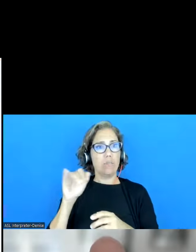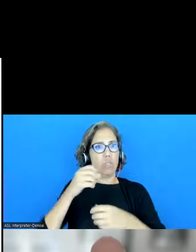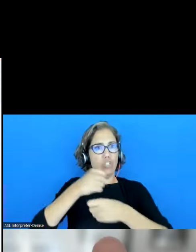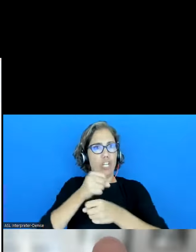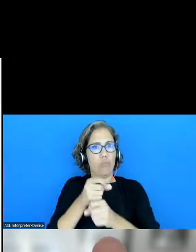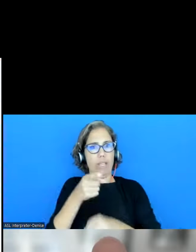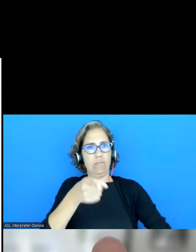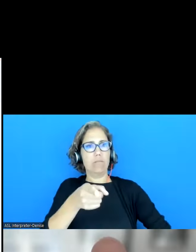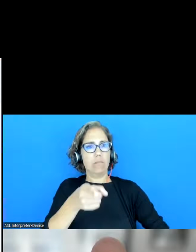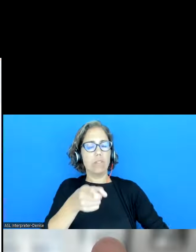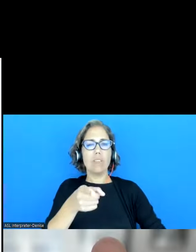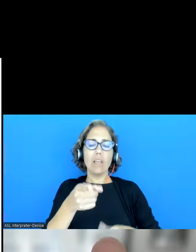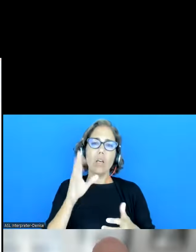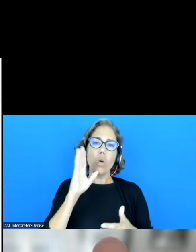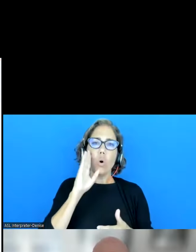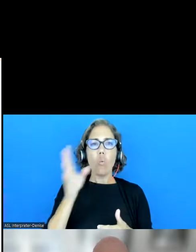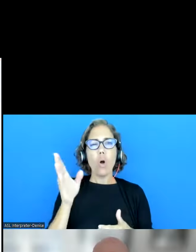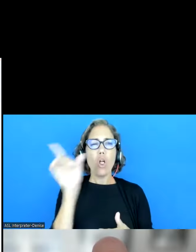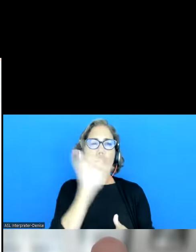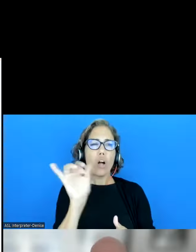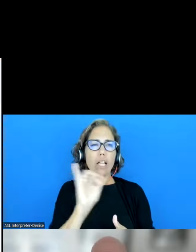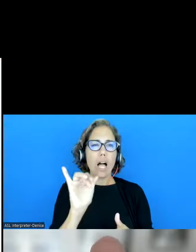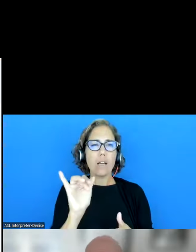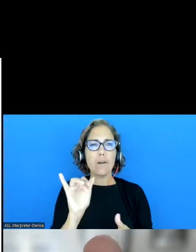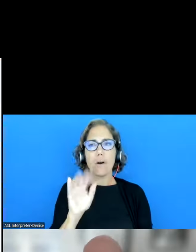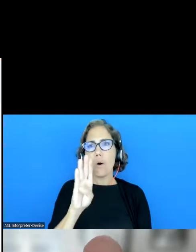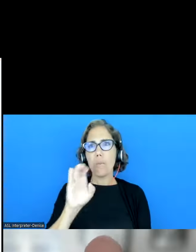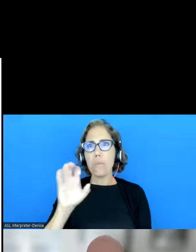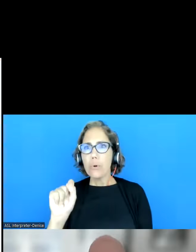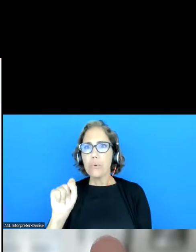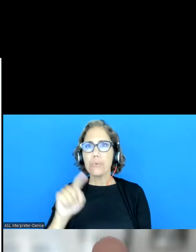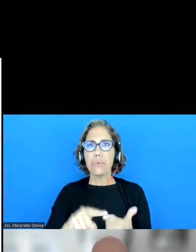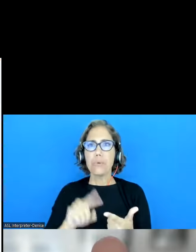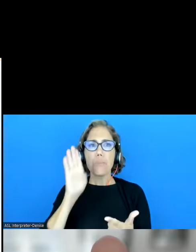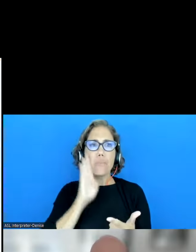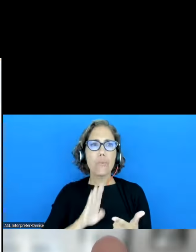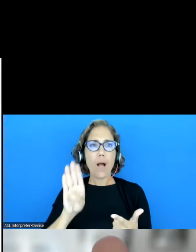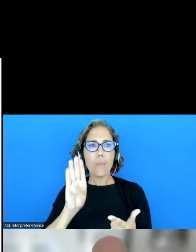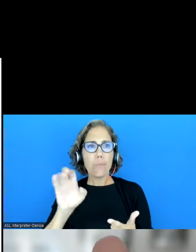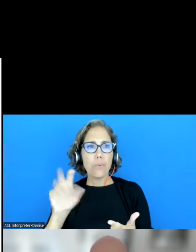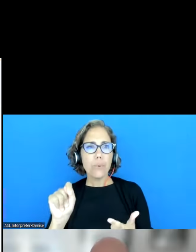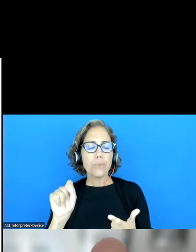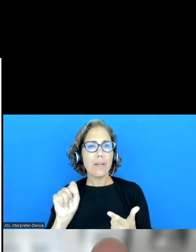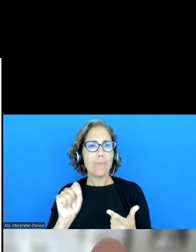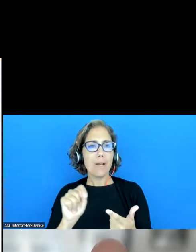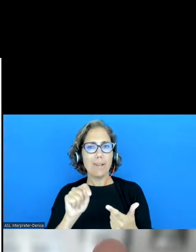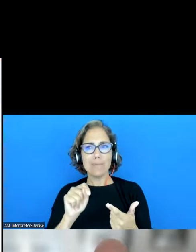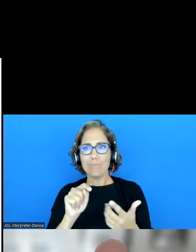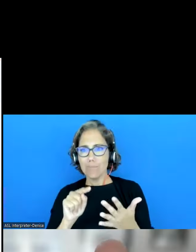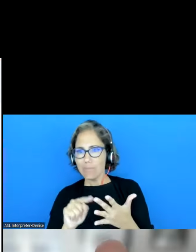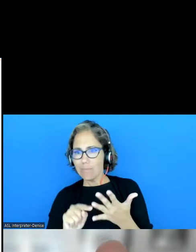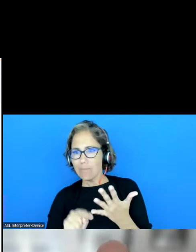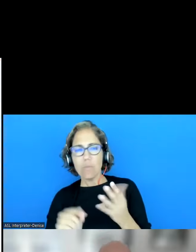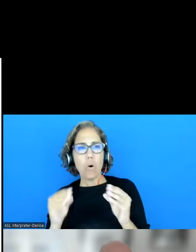would be something equivalent to boot or maybe brown boot, but it wouldn't give the rest of the context.